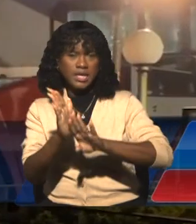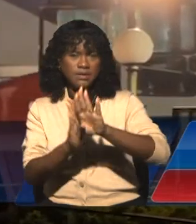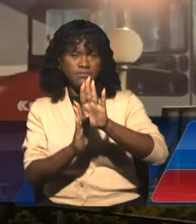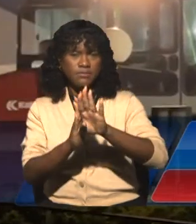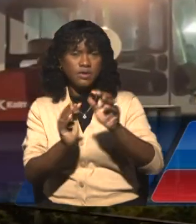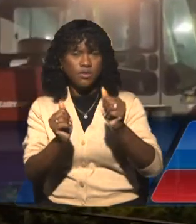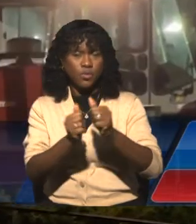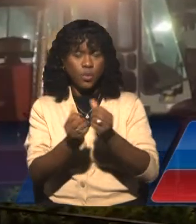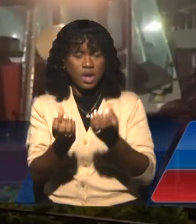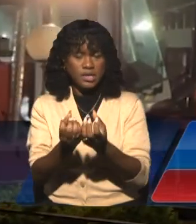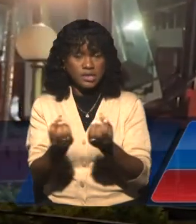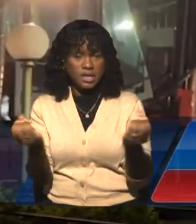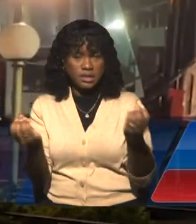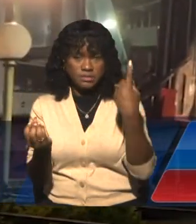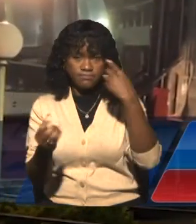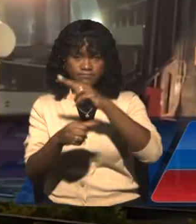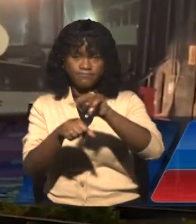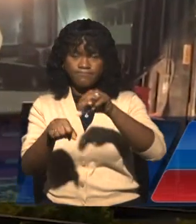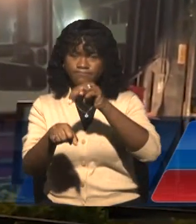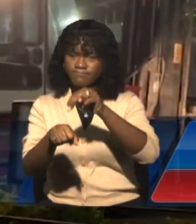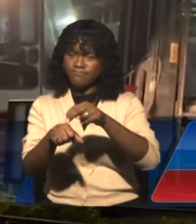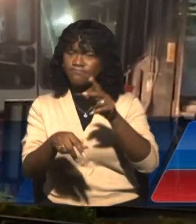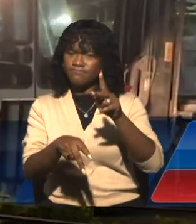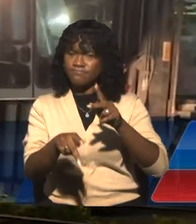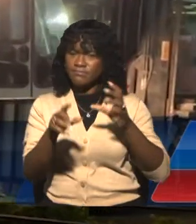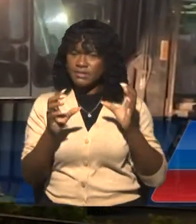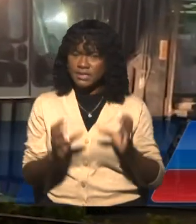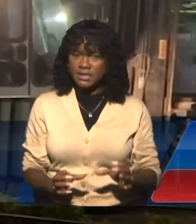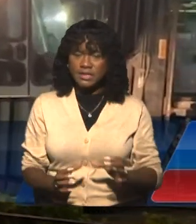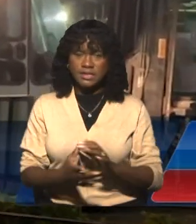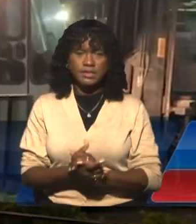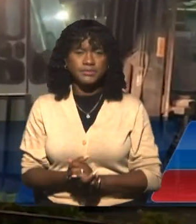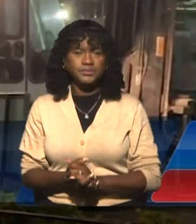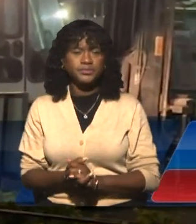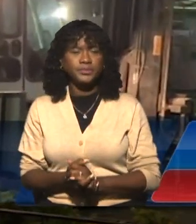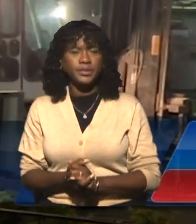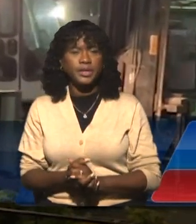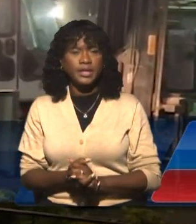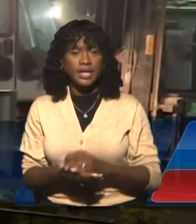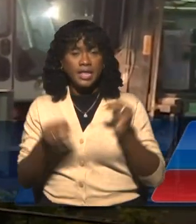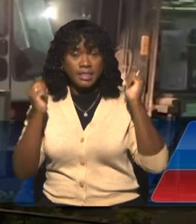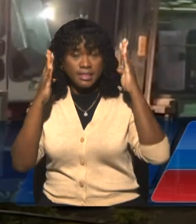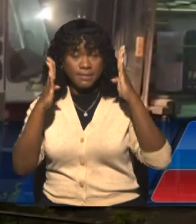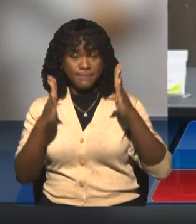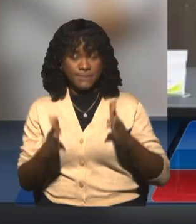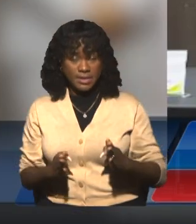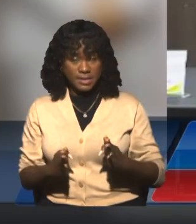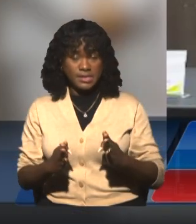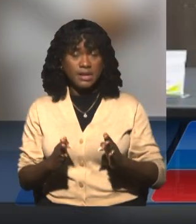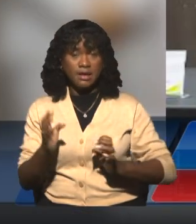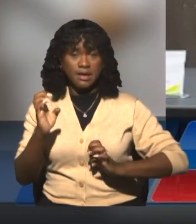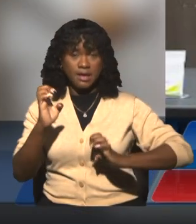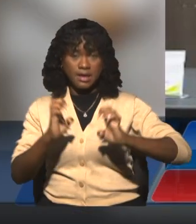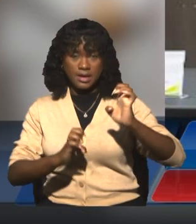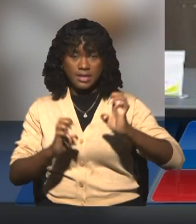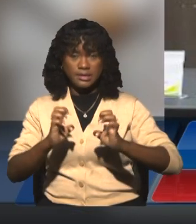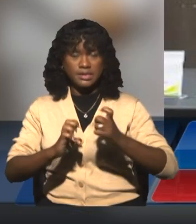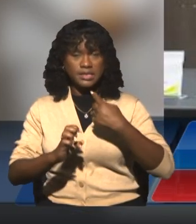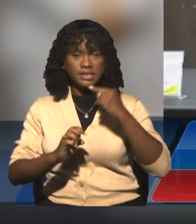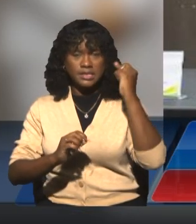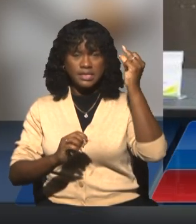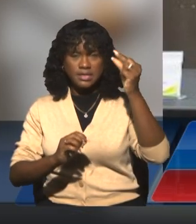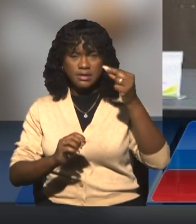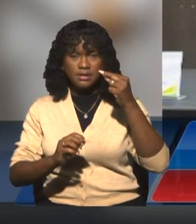with scholarships for nationals. At the signing ceremony, Energy and Energy Industries Minister Stuart Young stated, as the